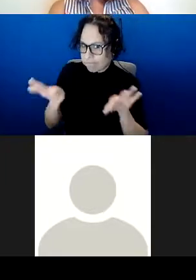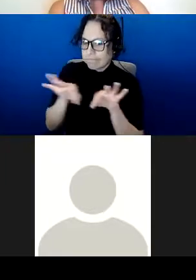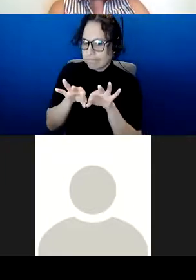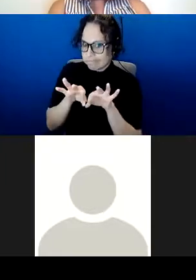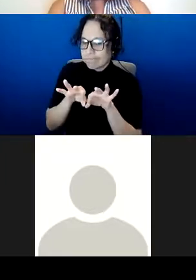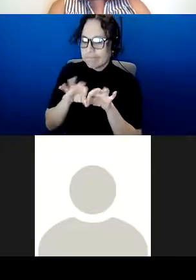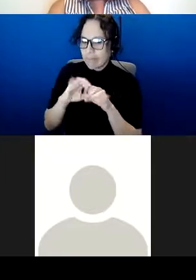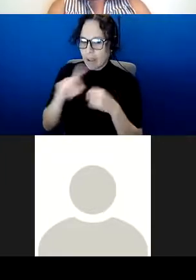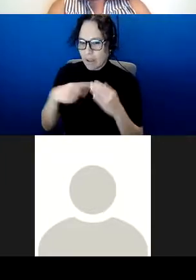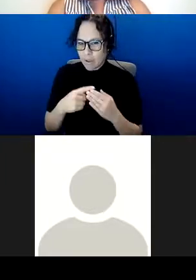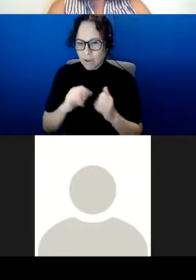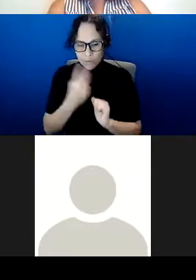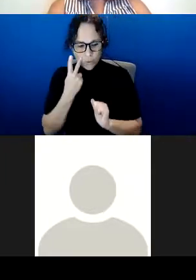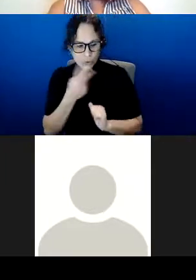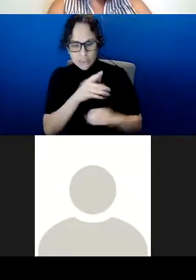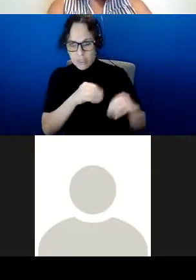our provider: